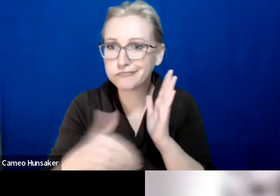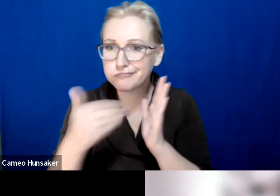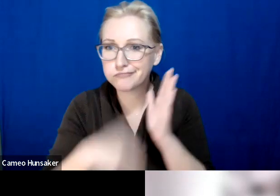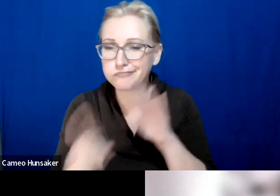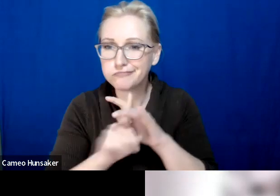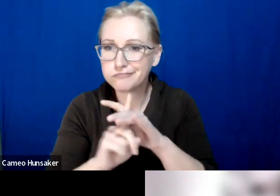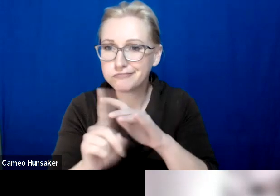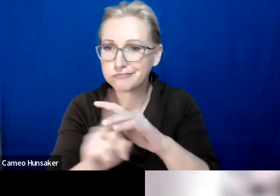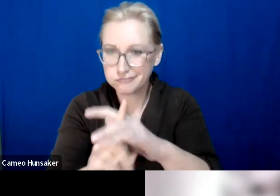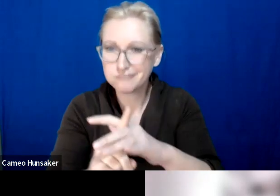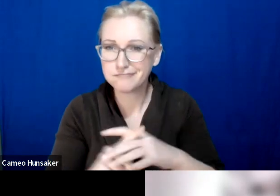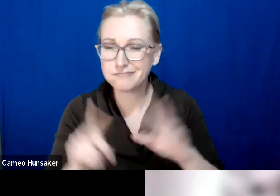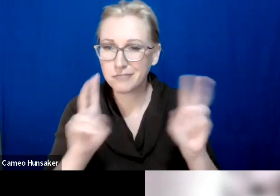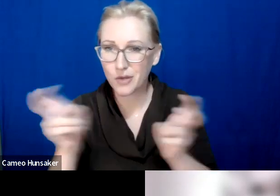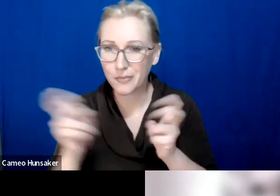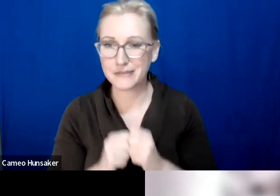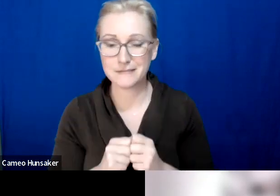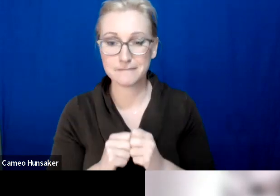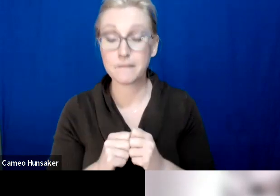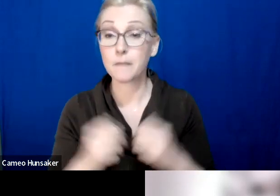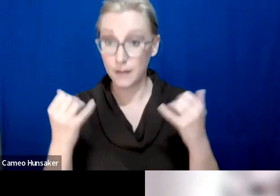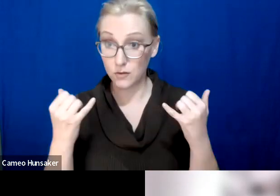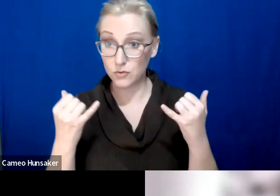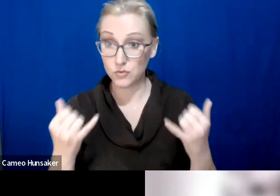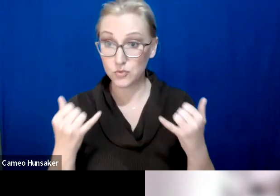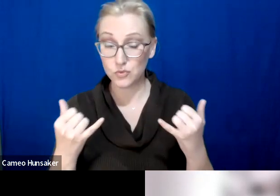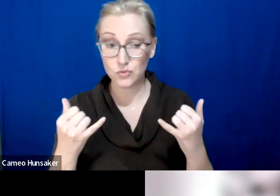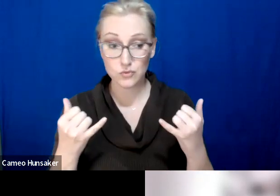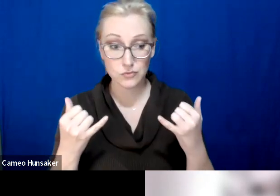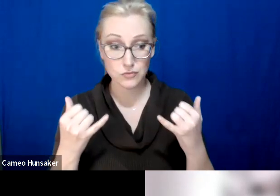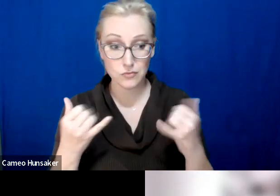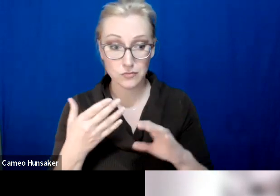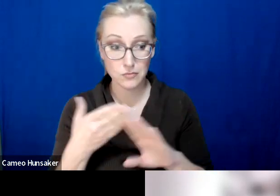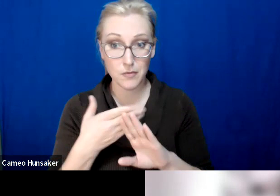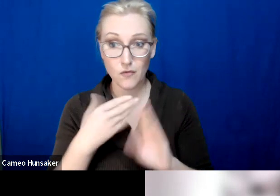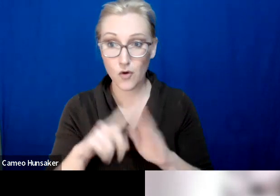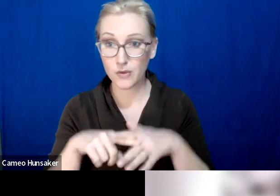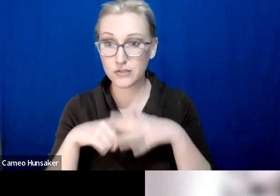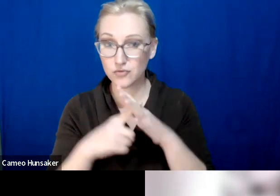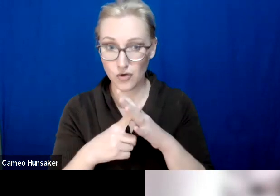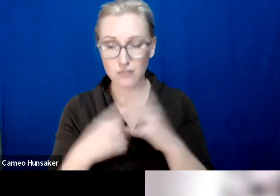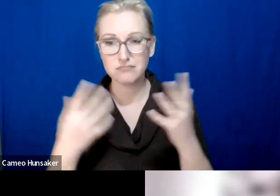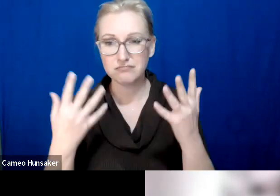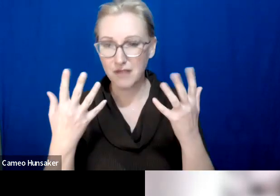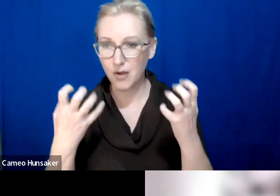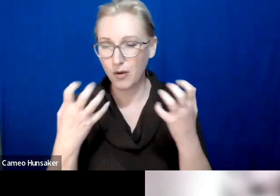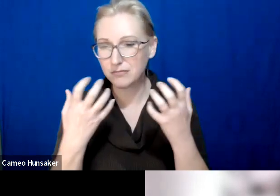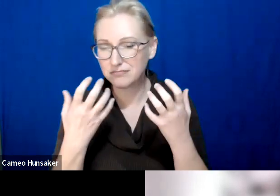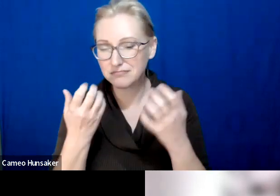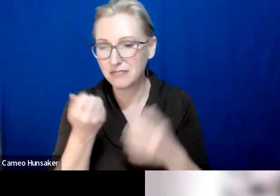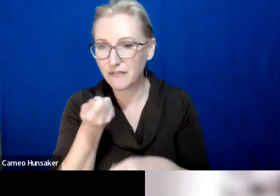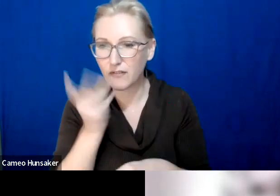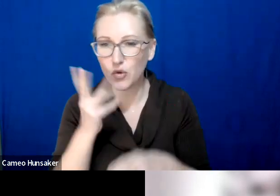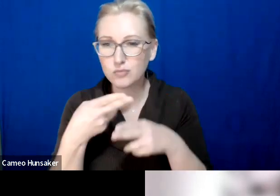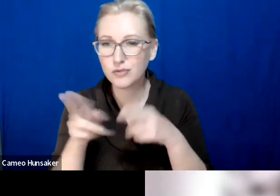Before we get started, I just want to make sure that I cover a few housekeeping items for